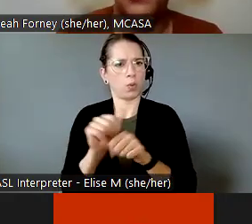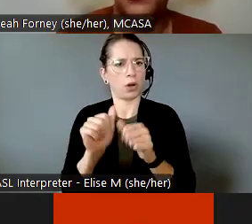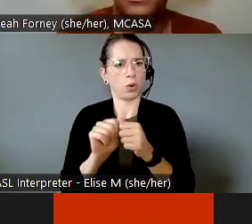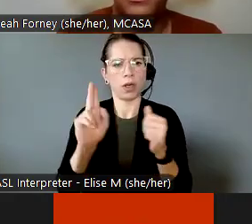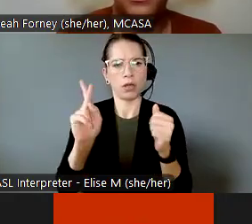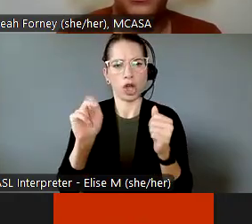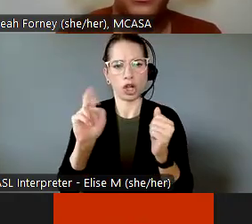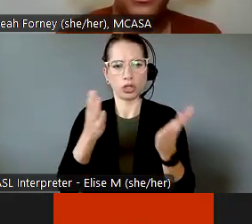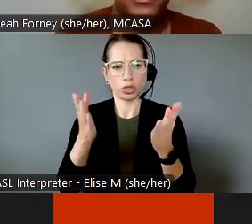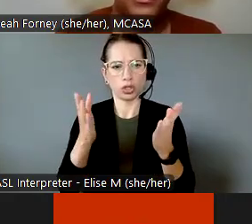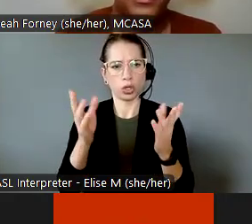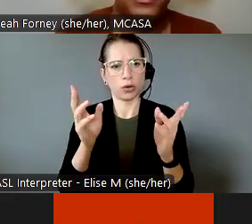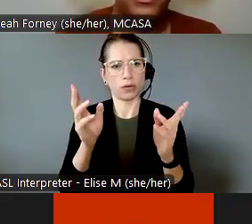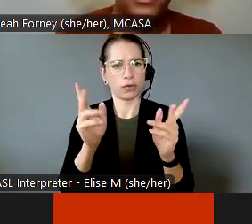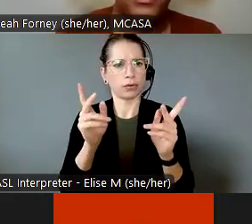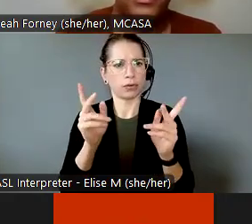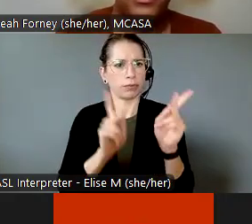population?